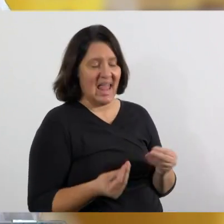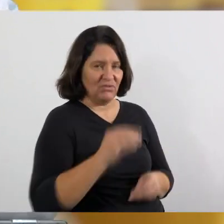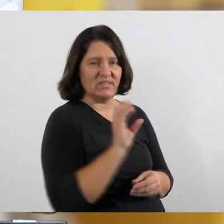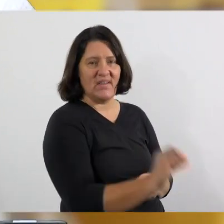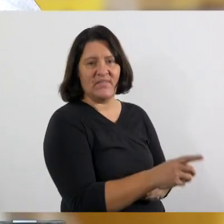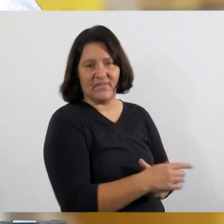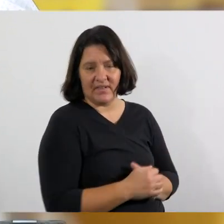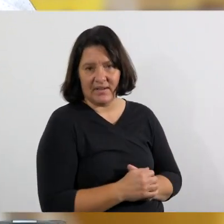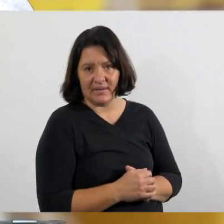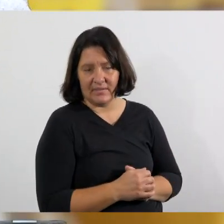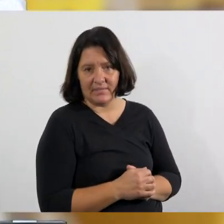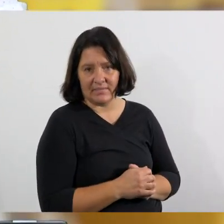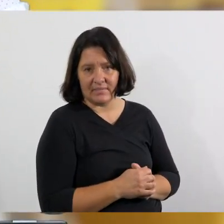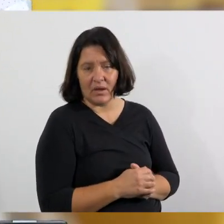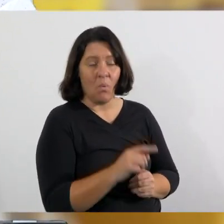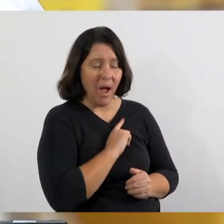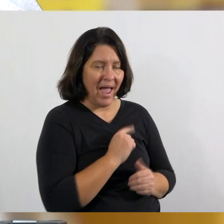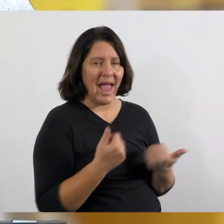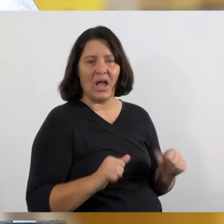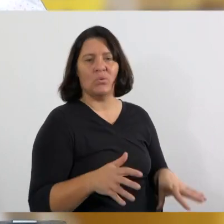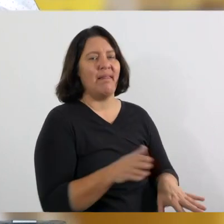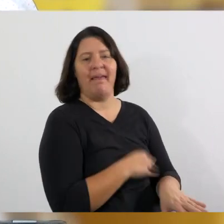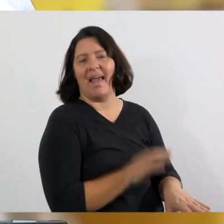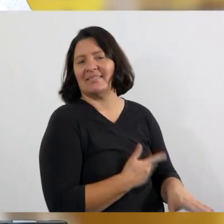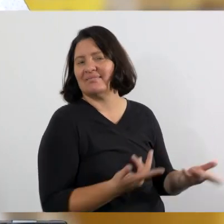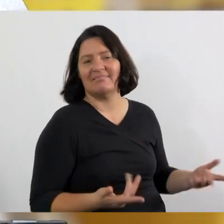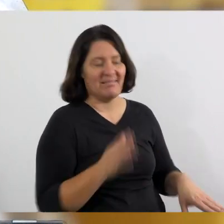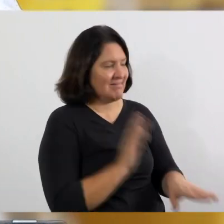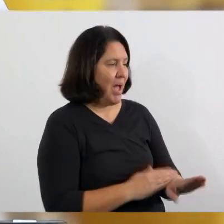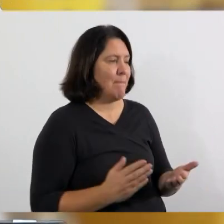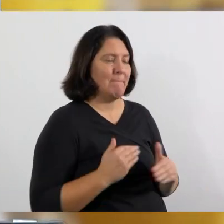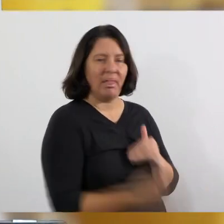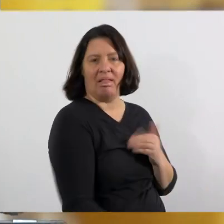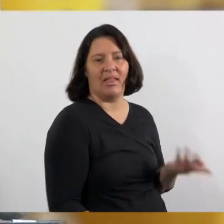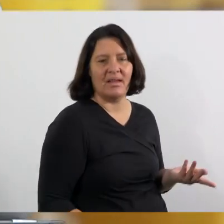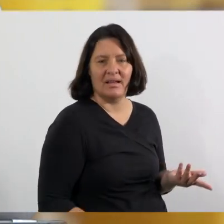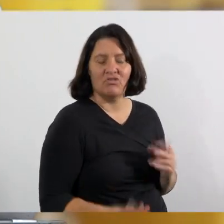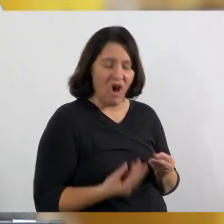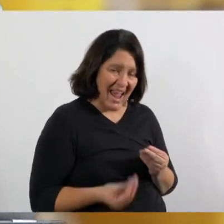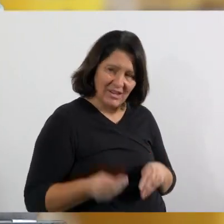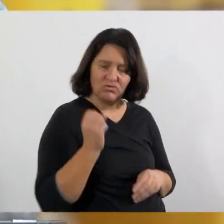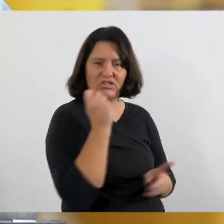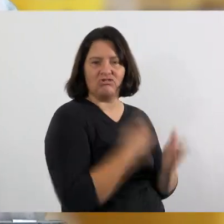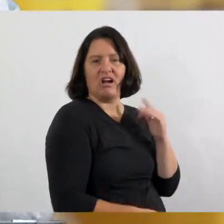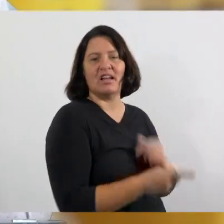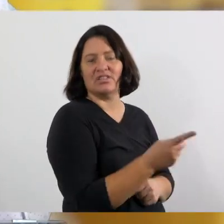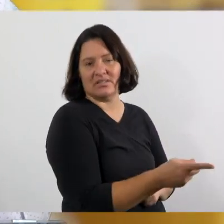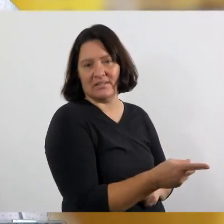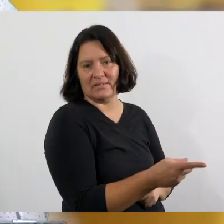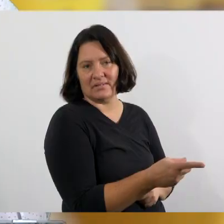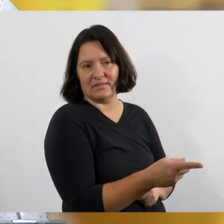examples. If our debtors have not paid their accounts on time, we will charge them interest. That